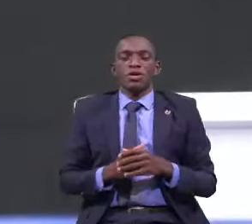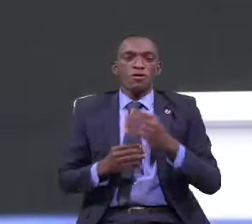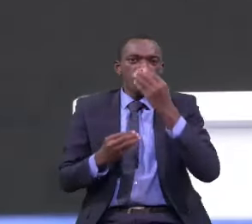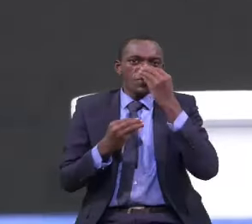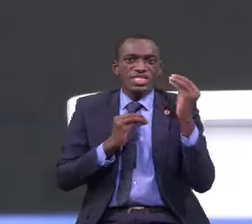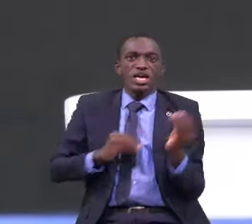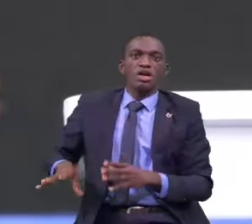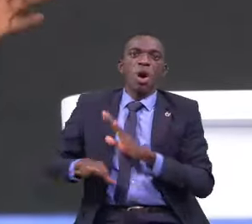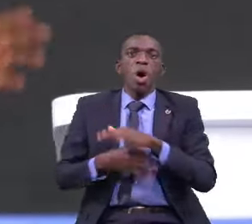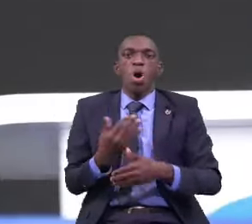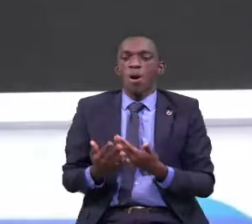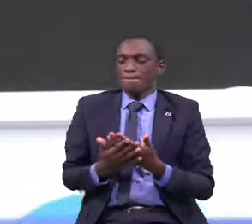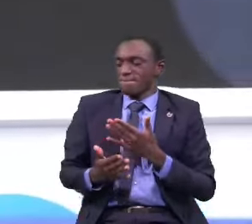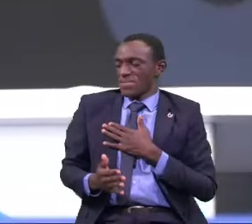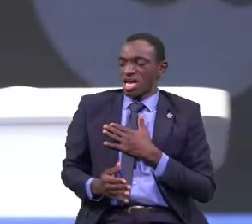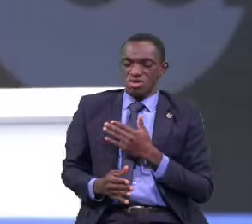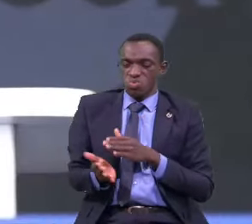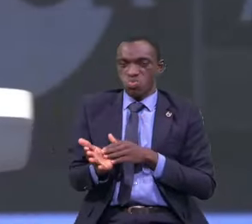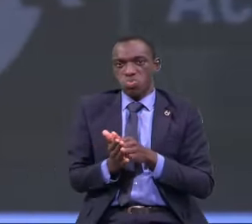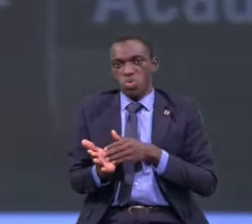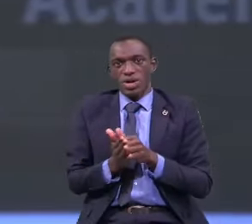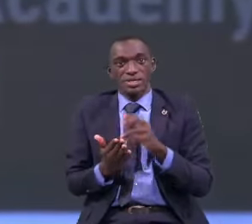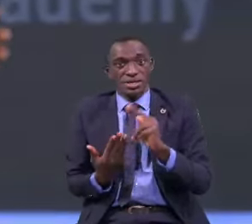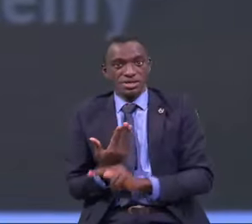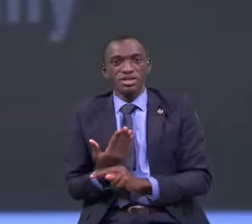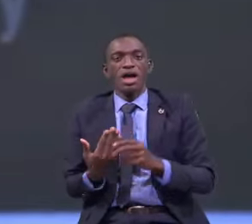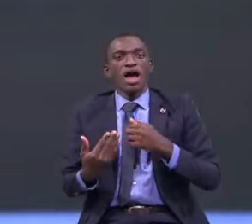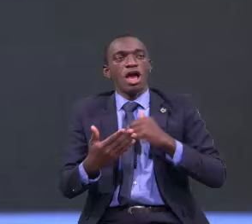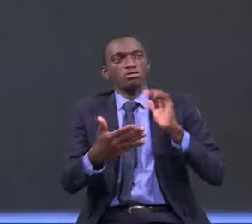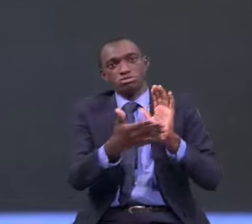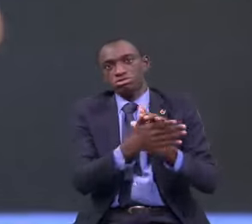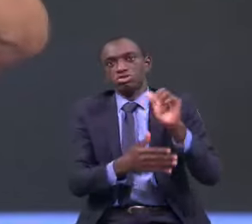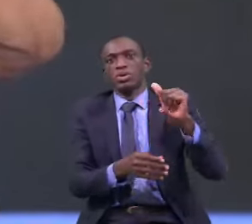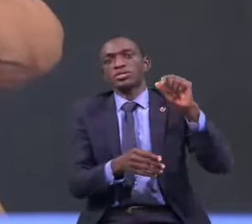Forsaking my deficiencies, I trust him.